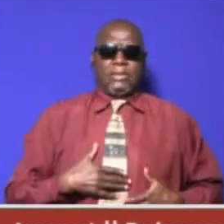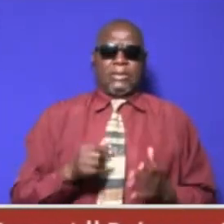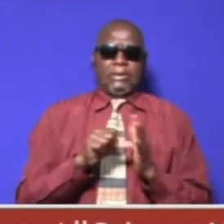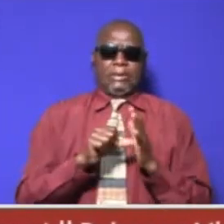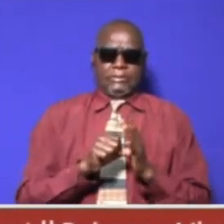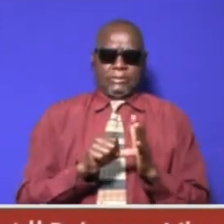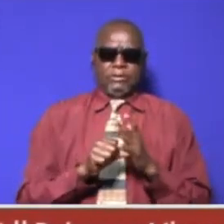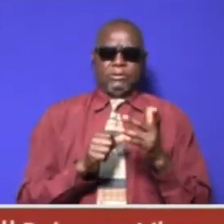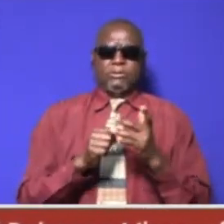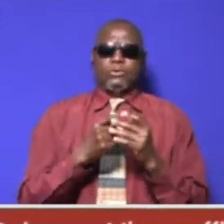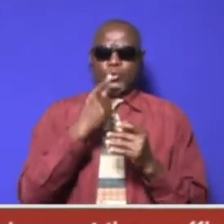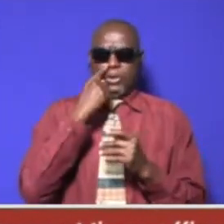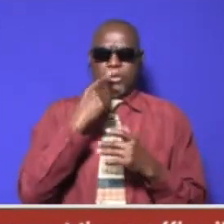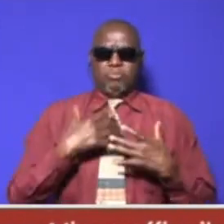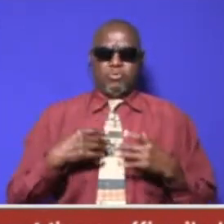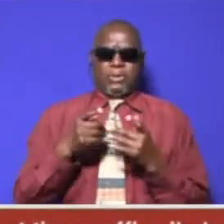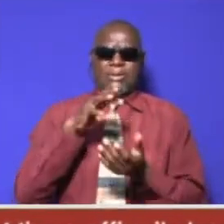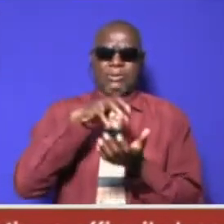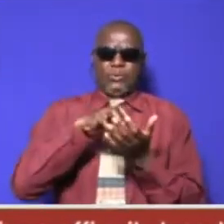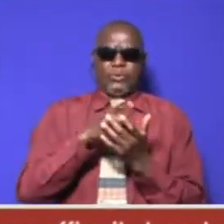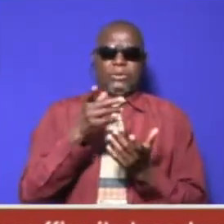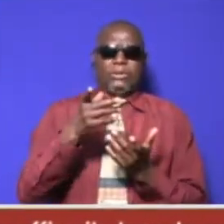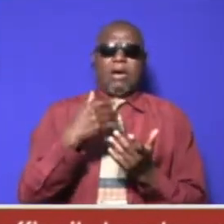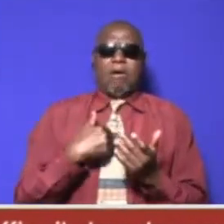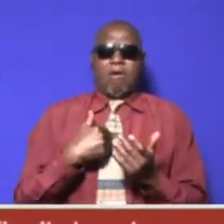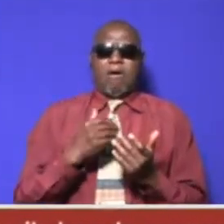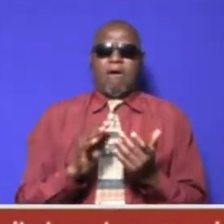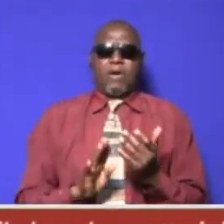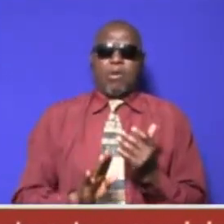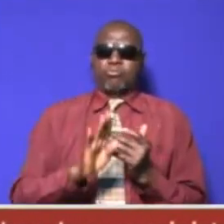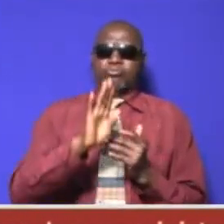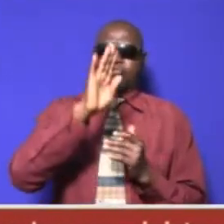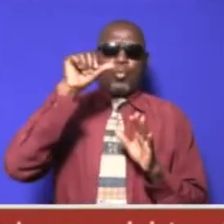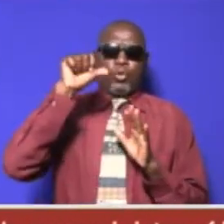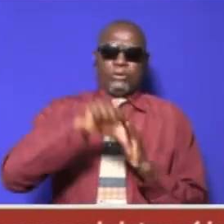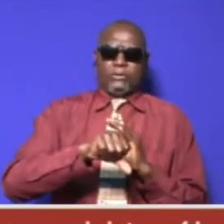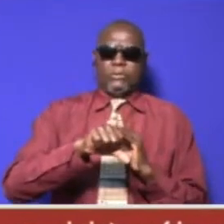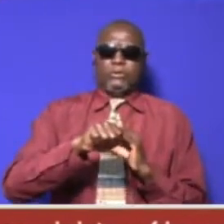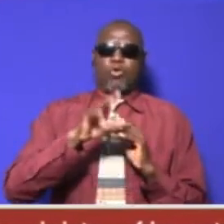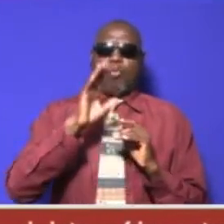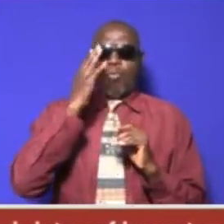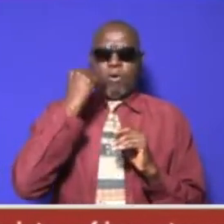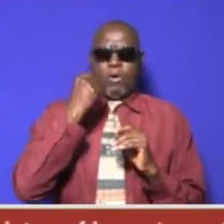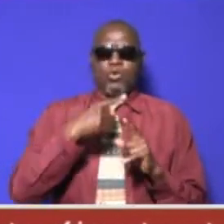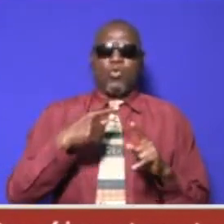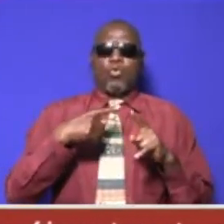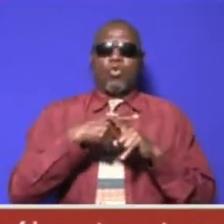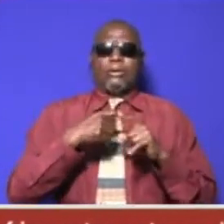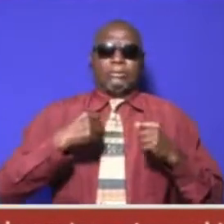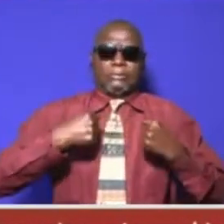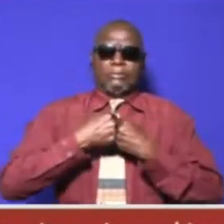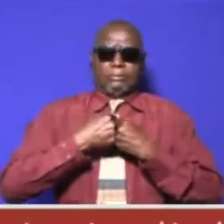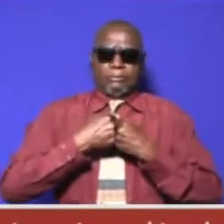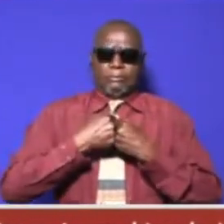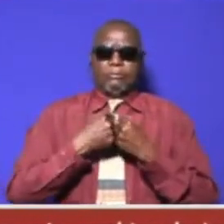faced by the Sudanese people. The situation has escalated due to the intense and violent confrontations between two major factions,